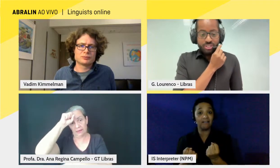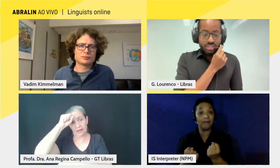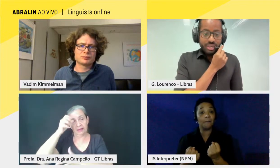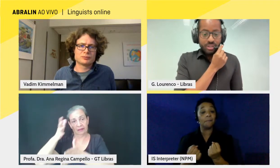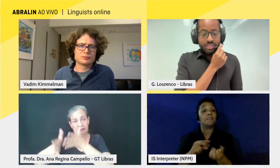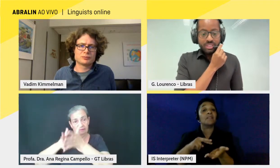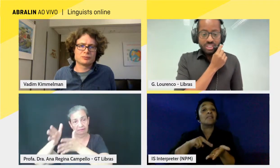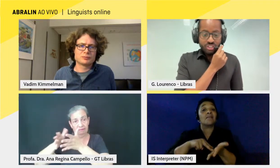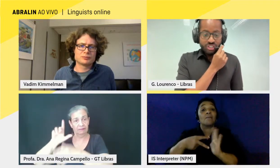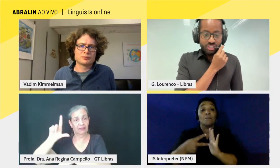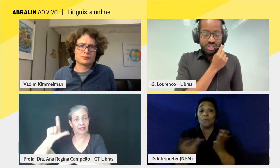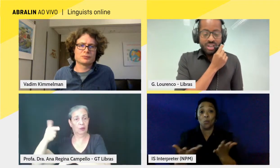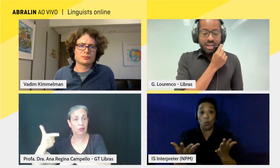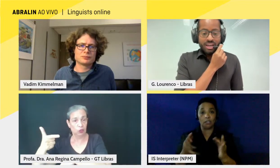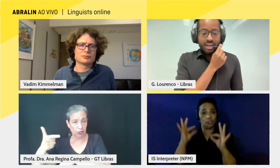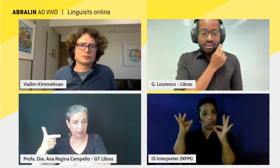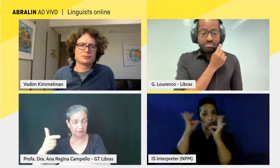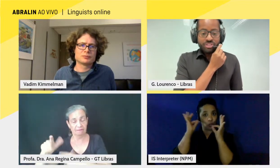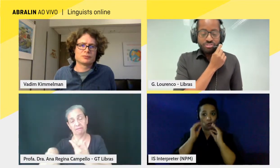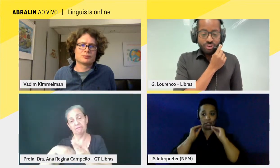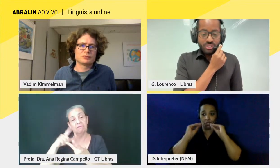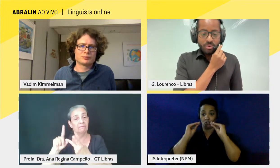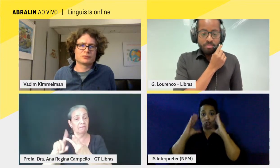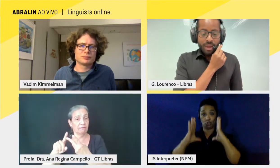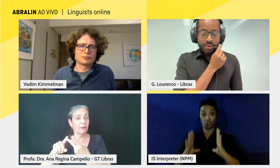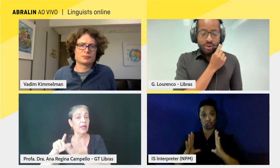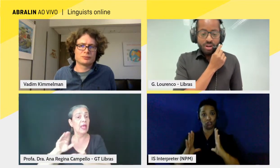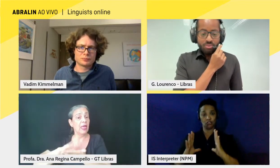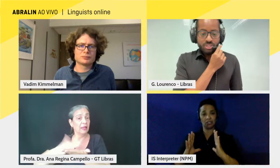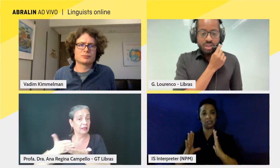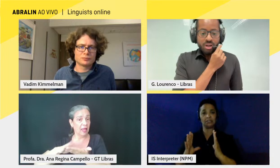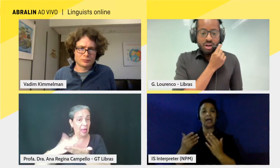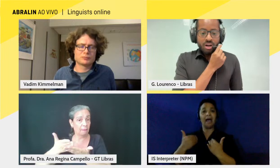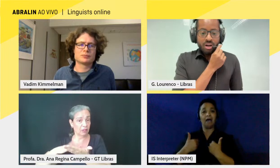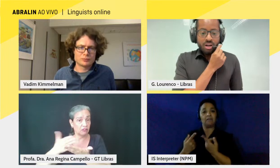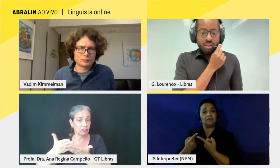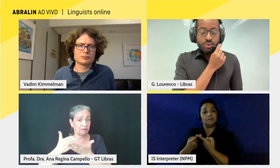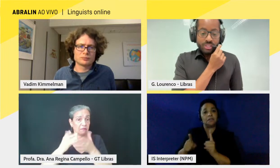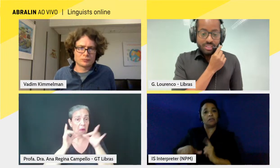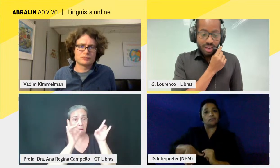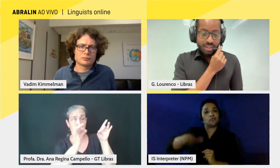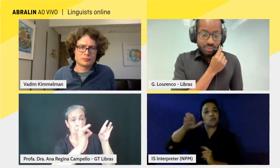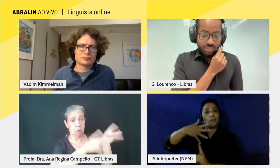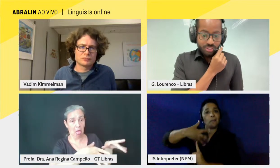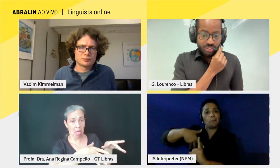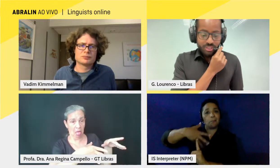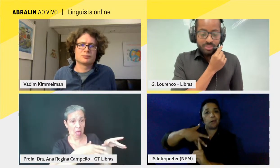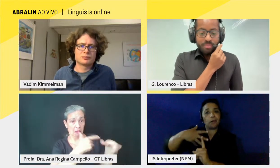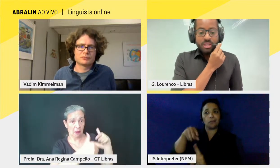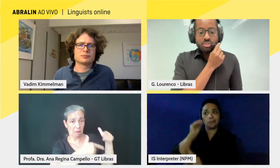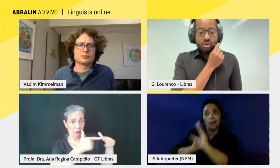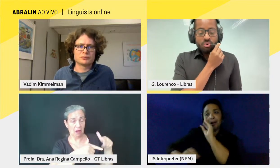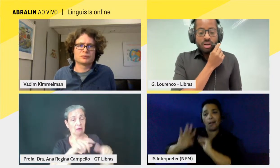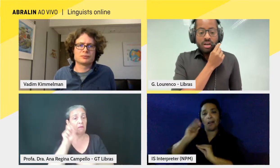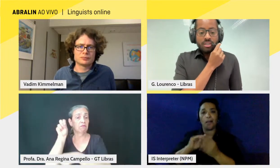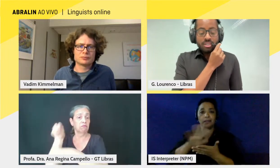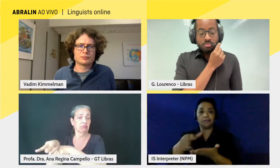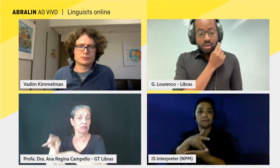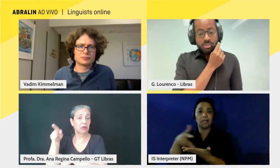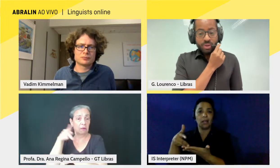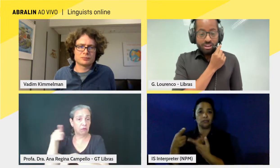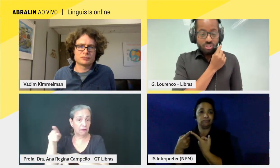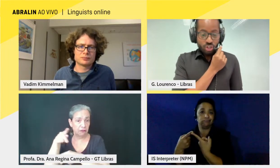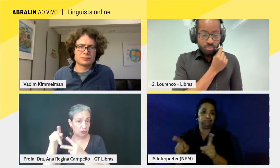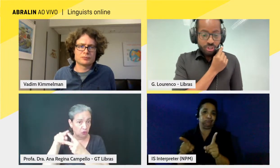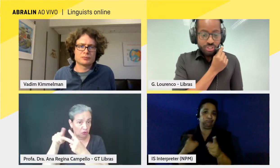of these hearing teachers have different backgrounds learning sign language. So